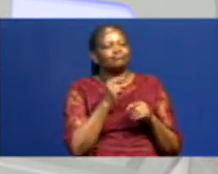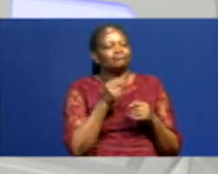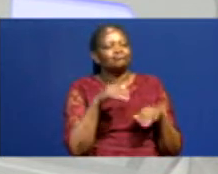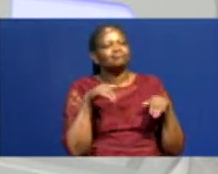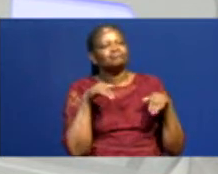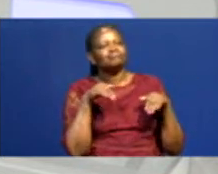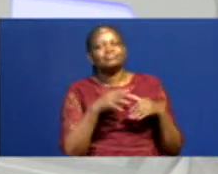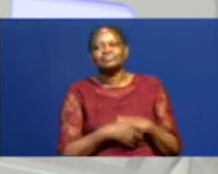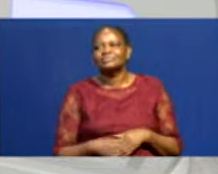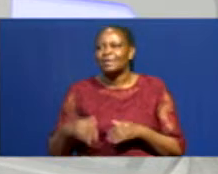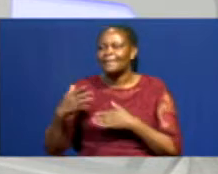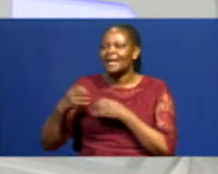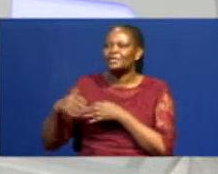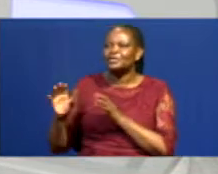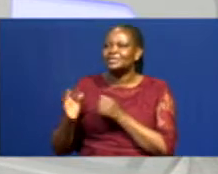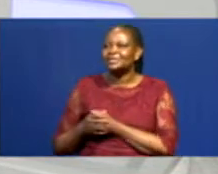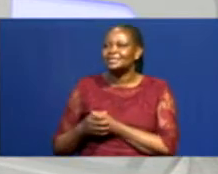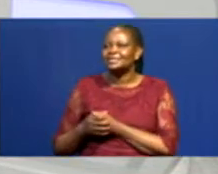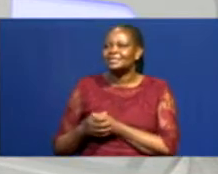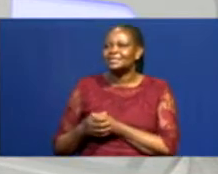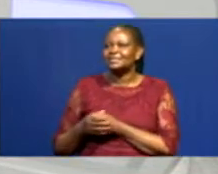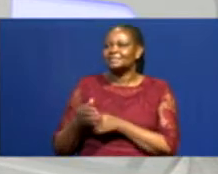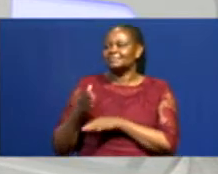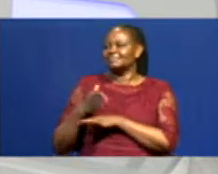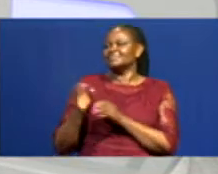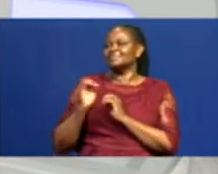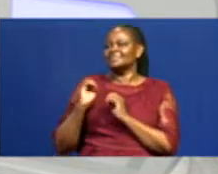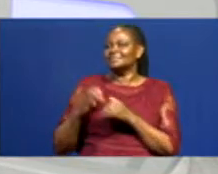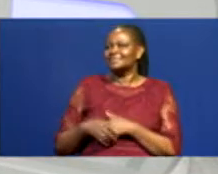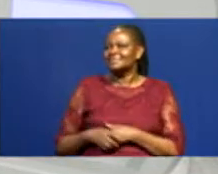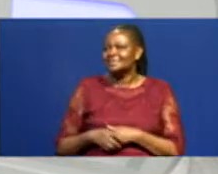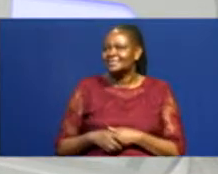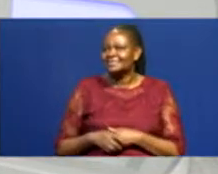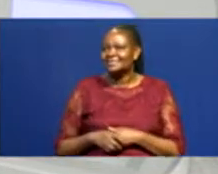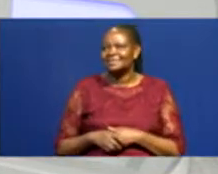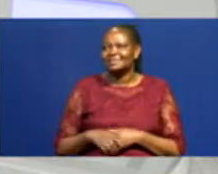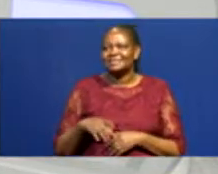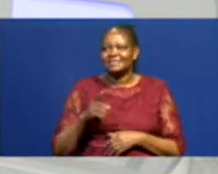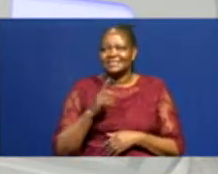Play and lose. You don't want to sit on the bench.